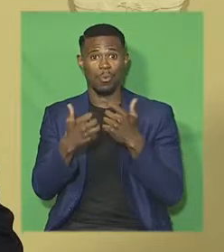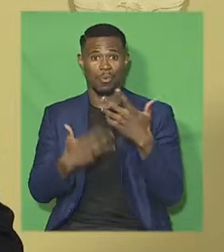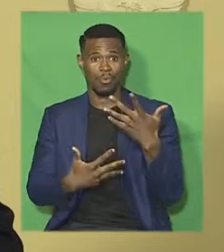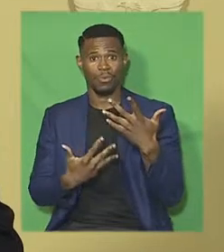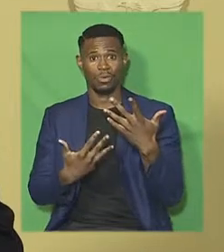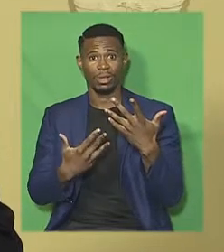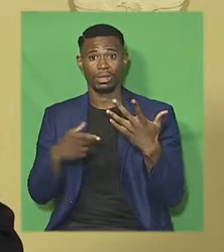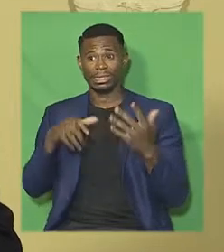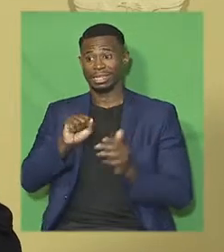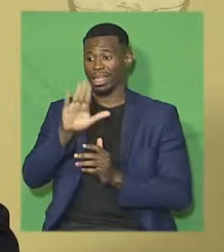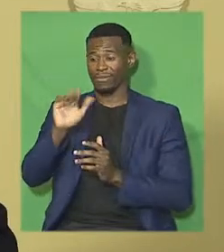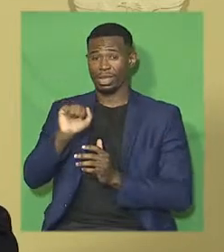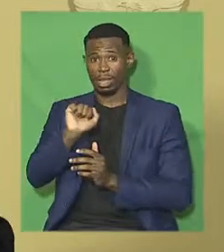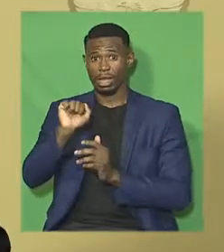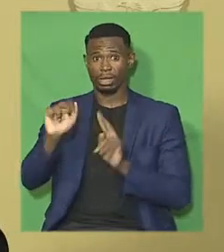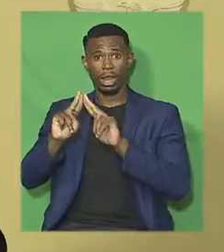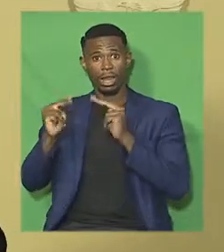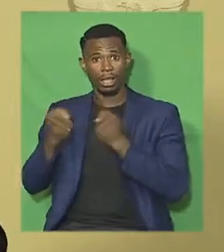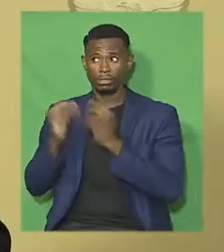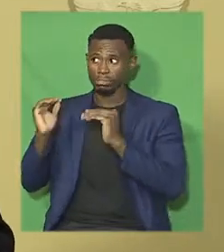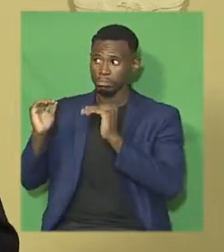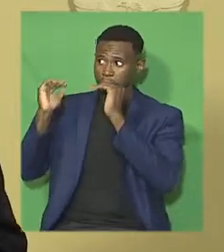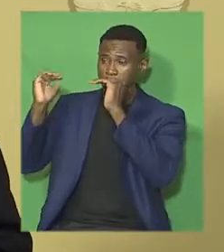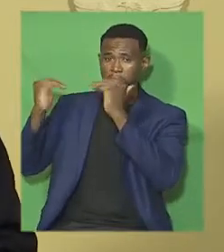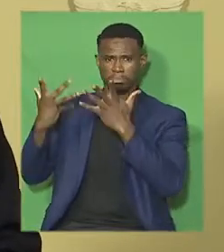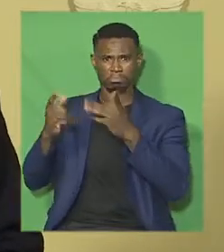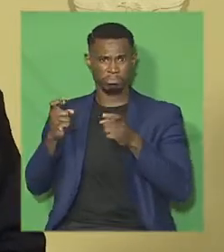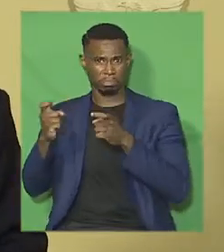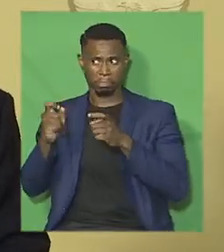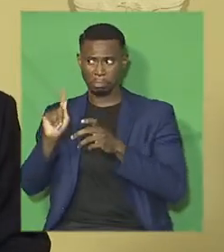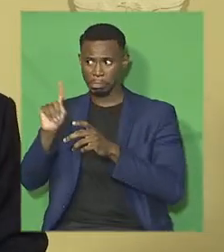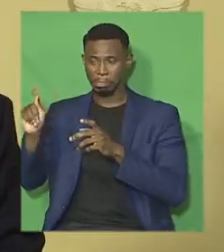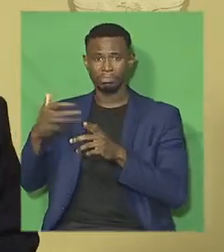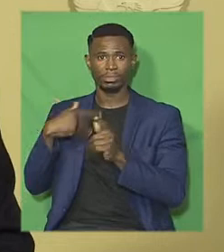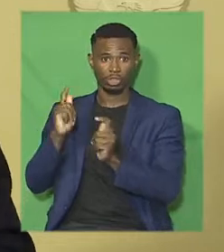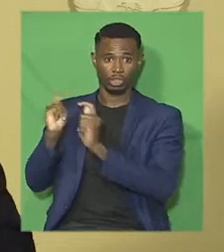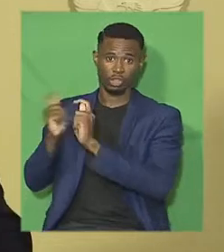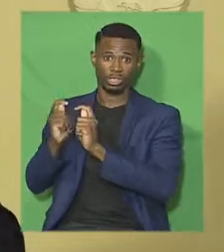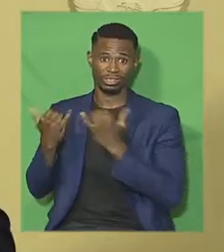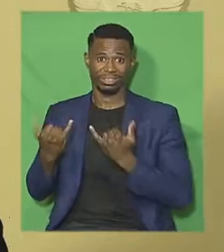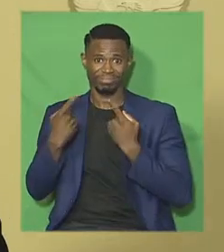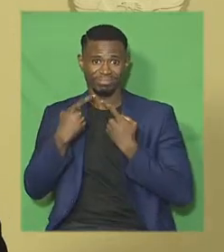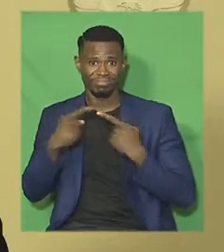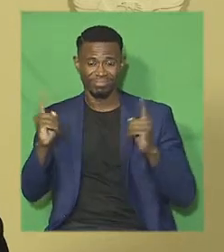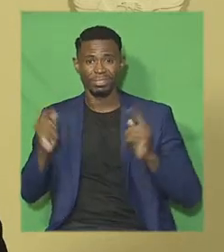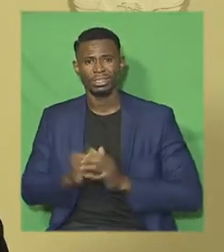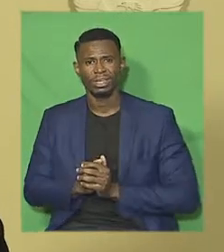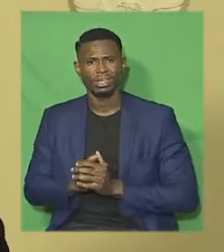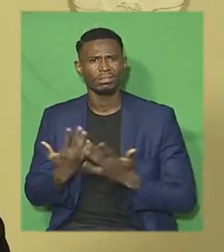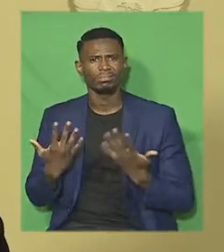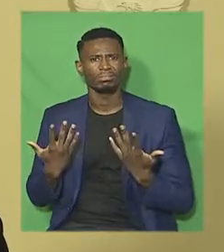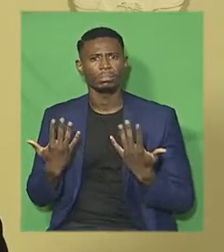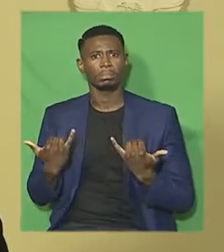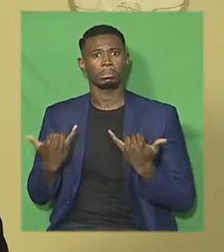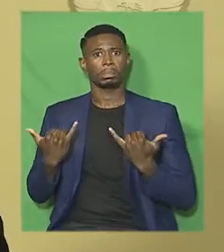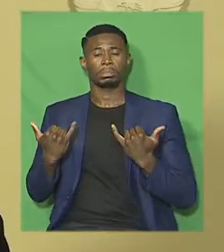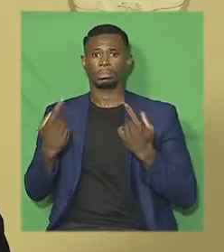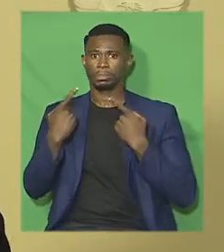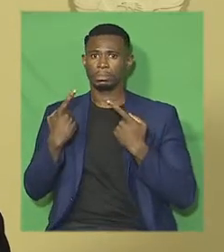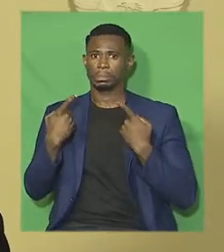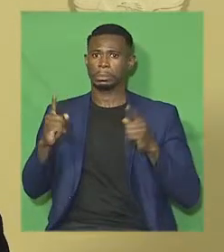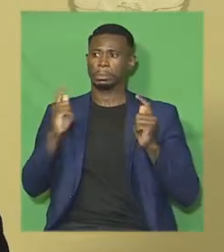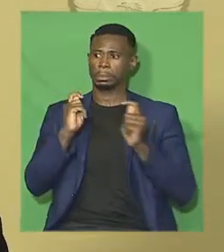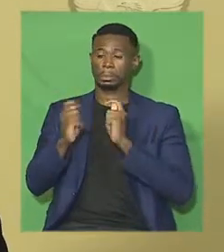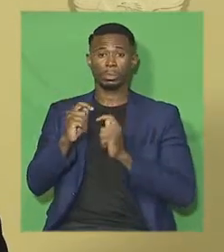national executive of our country. The purpose of these changes is to ensure that government is